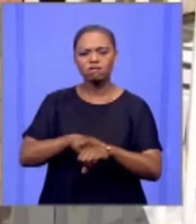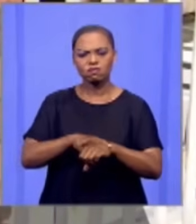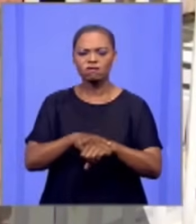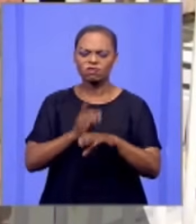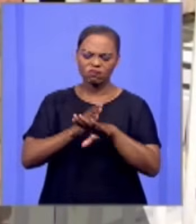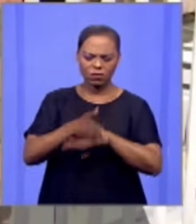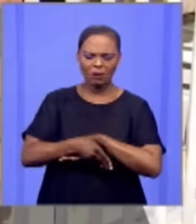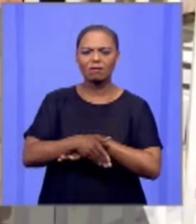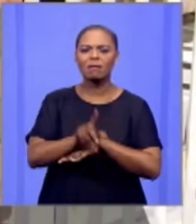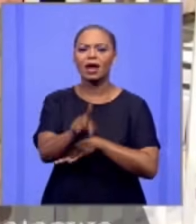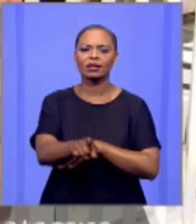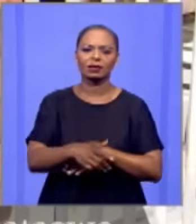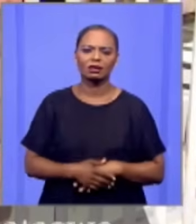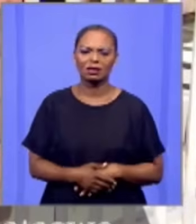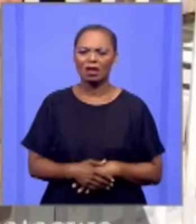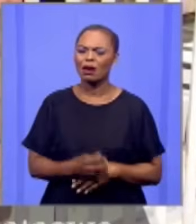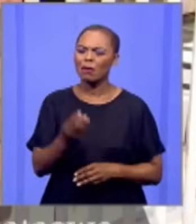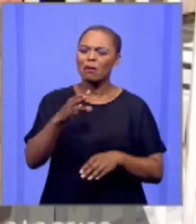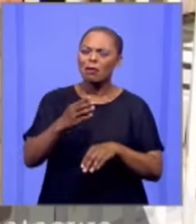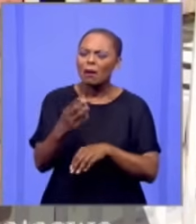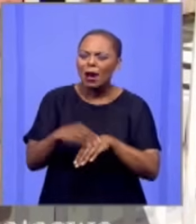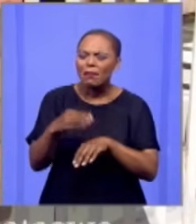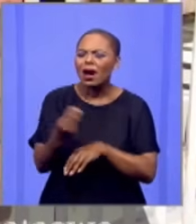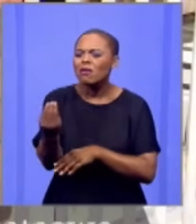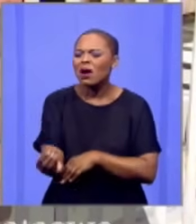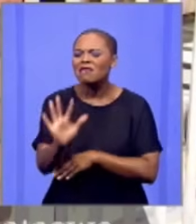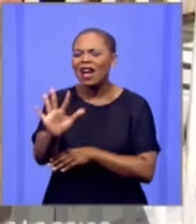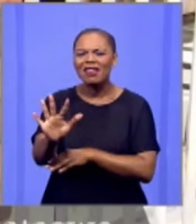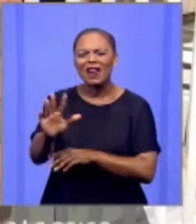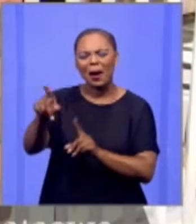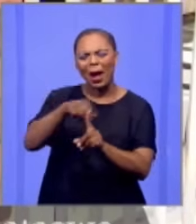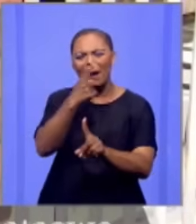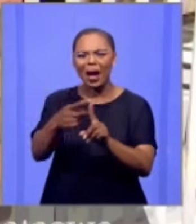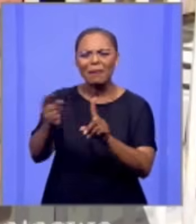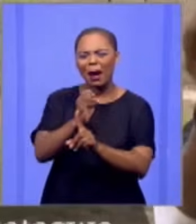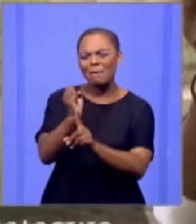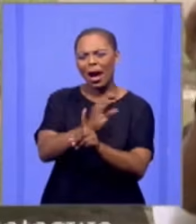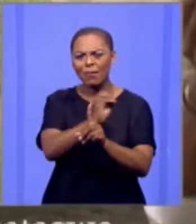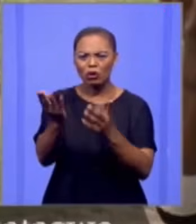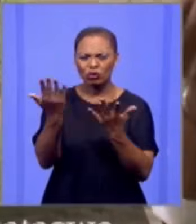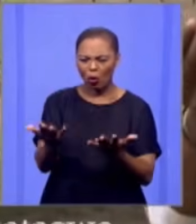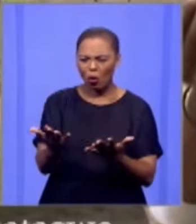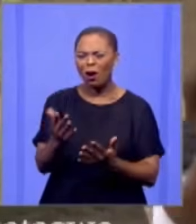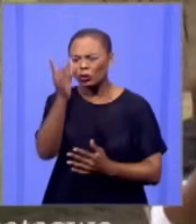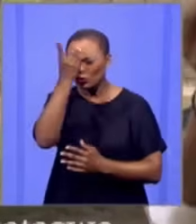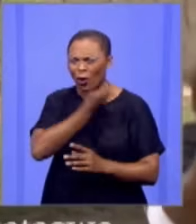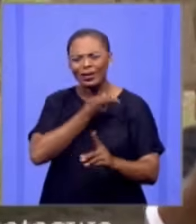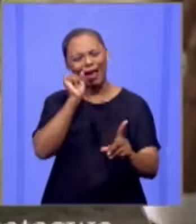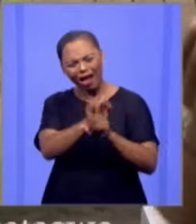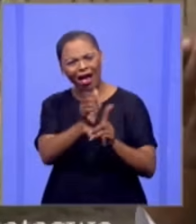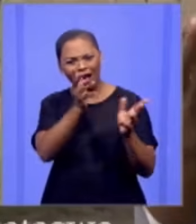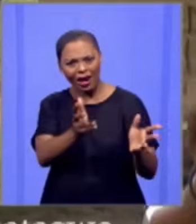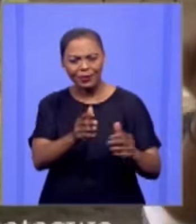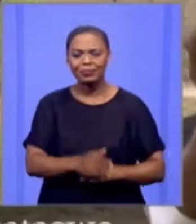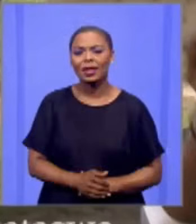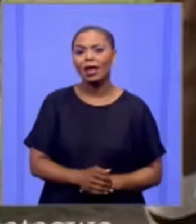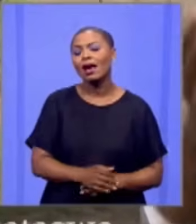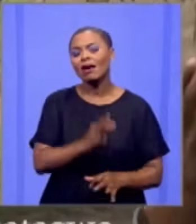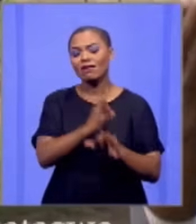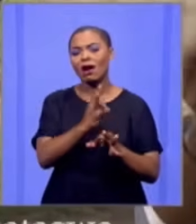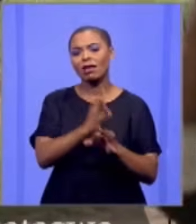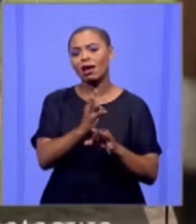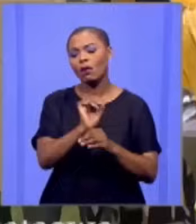batho ha hona ngwana wa 5 years o ka mo shapa ka tsele jwalo especially ngwana wa hao. Monna yo e leng rraagwe ngwana o